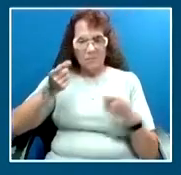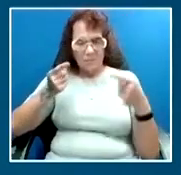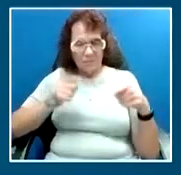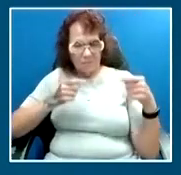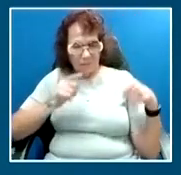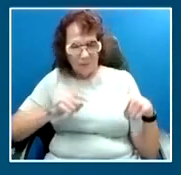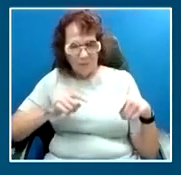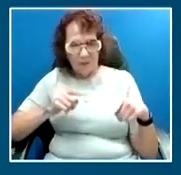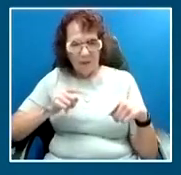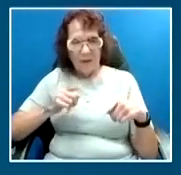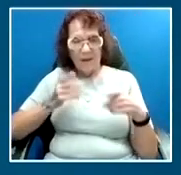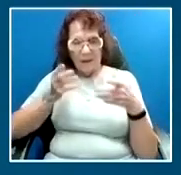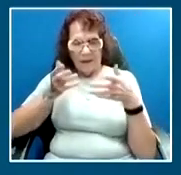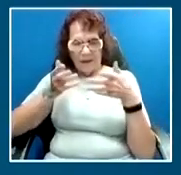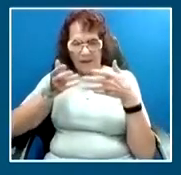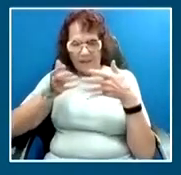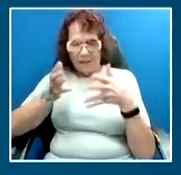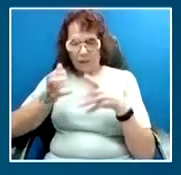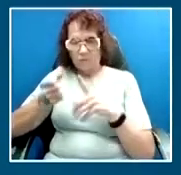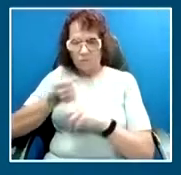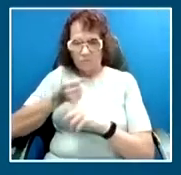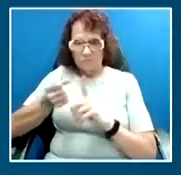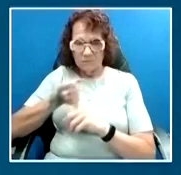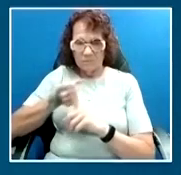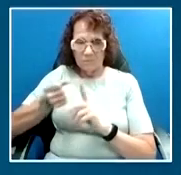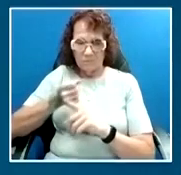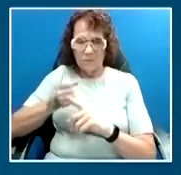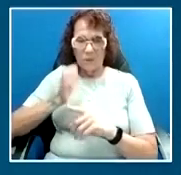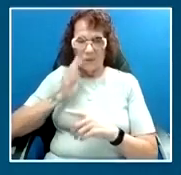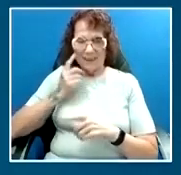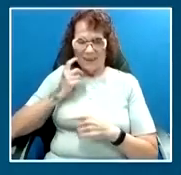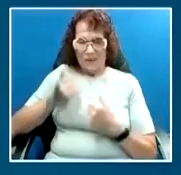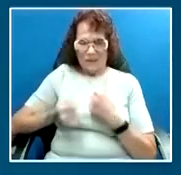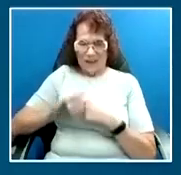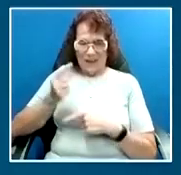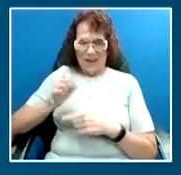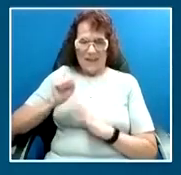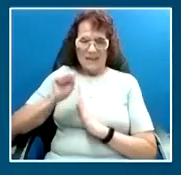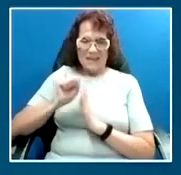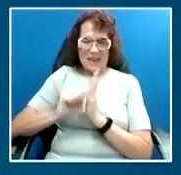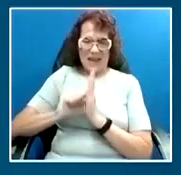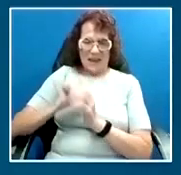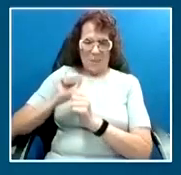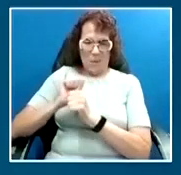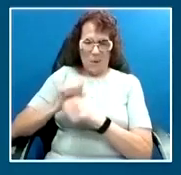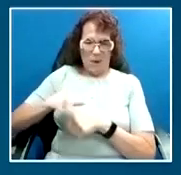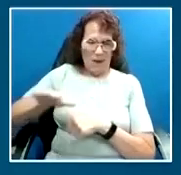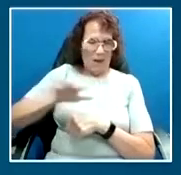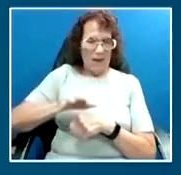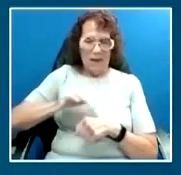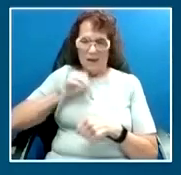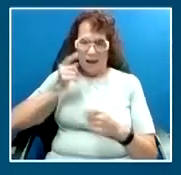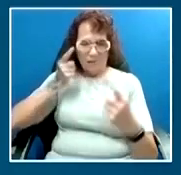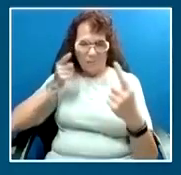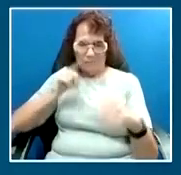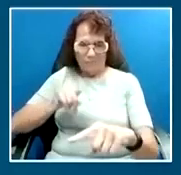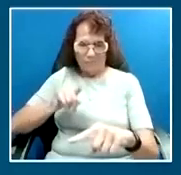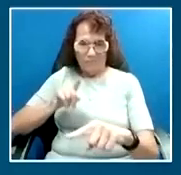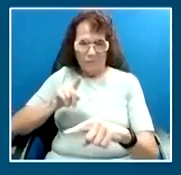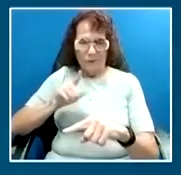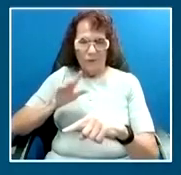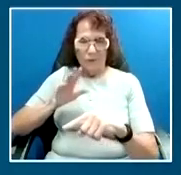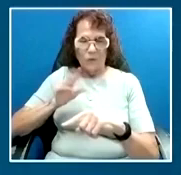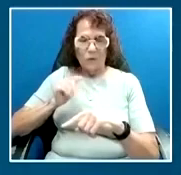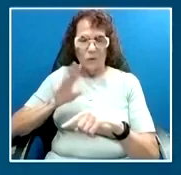by engaging in unwelcome and non-consensual touching and making numerous offensive comments of a